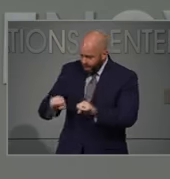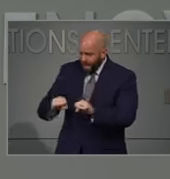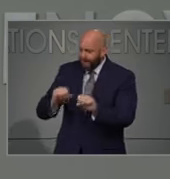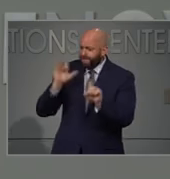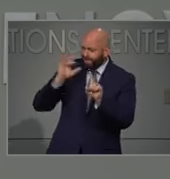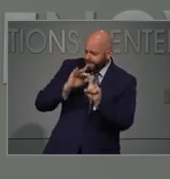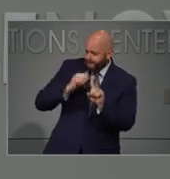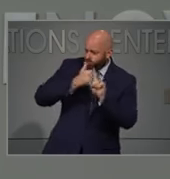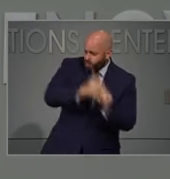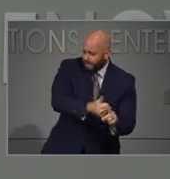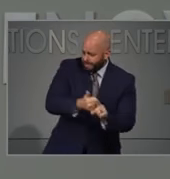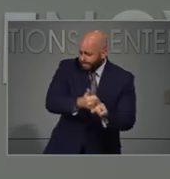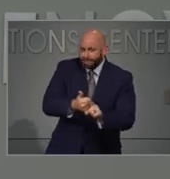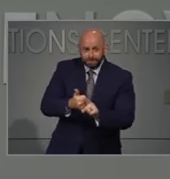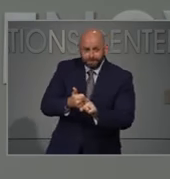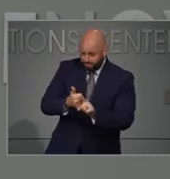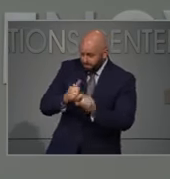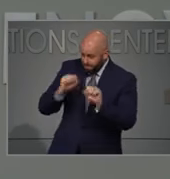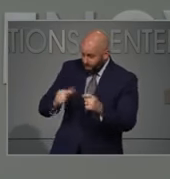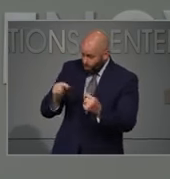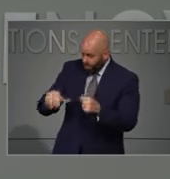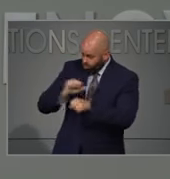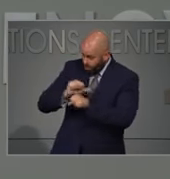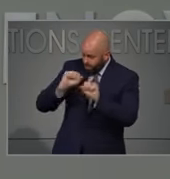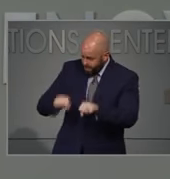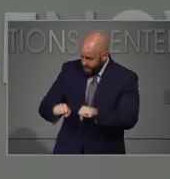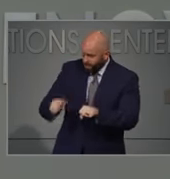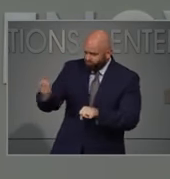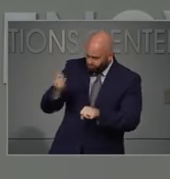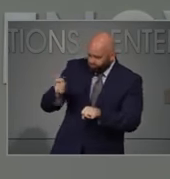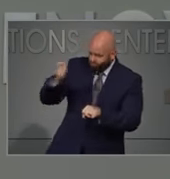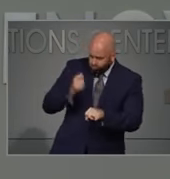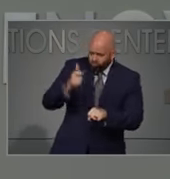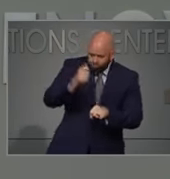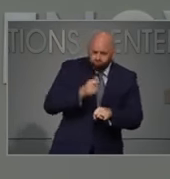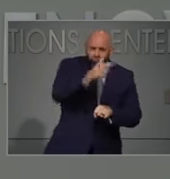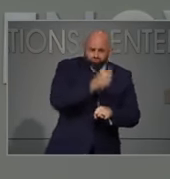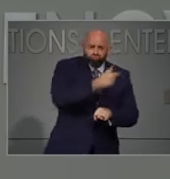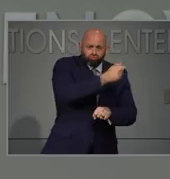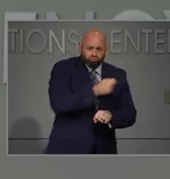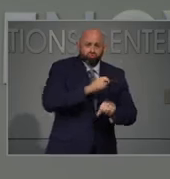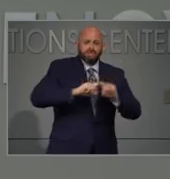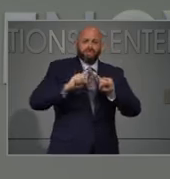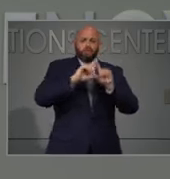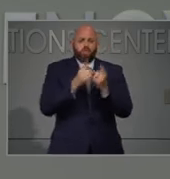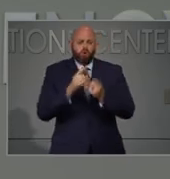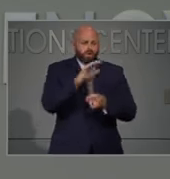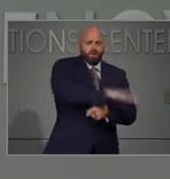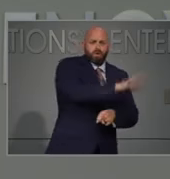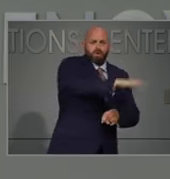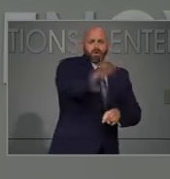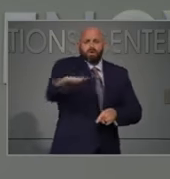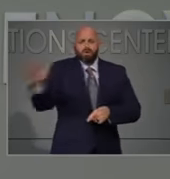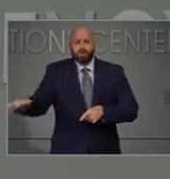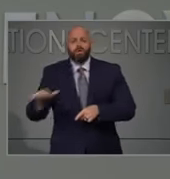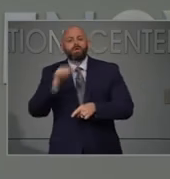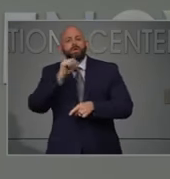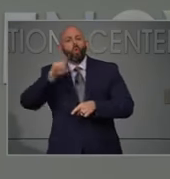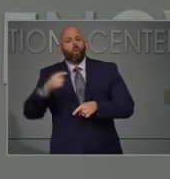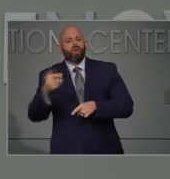activities? How can we pull them in to this contact tracing effort? So we are working on that right now, not just to hire new, but also